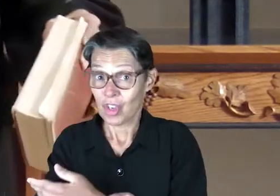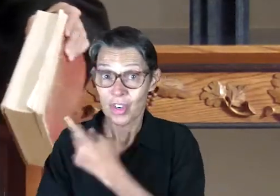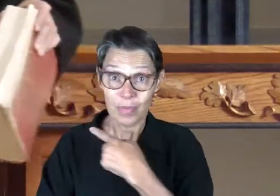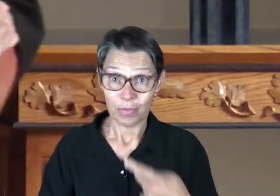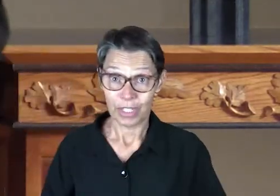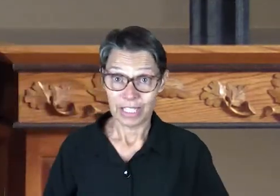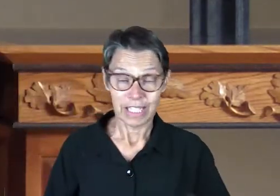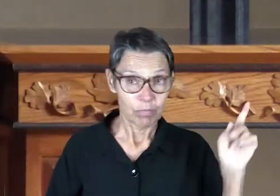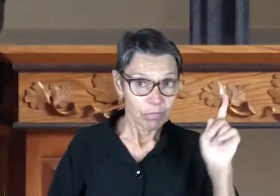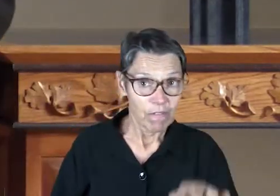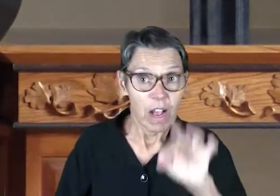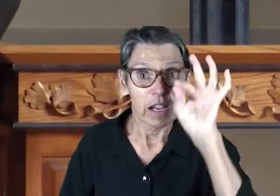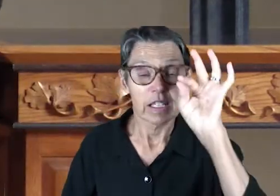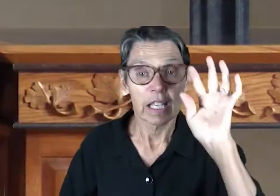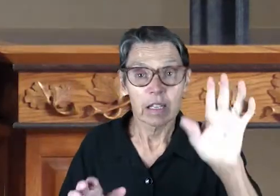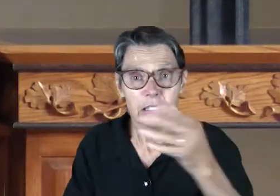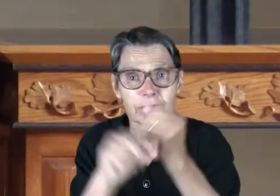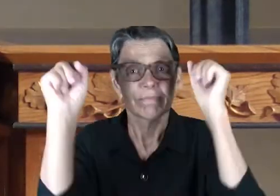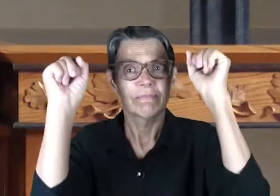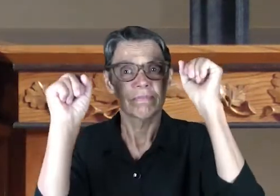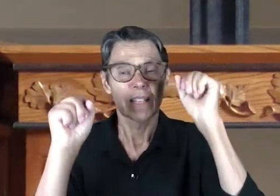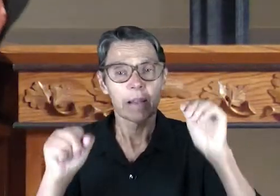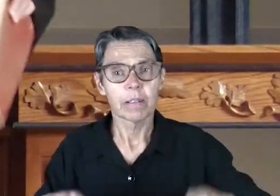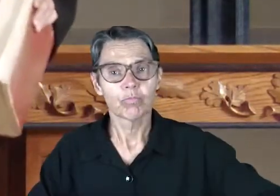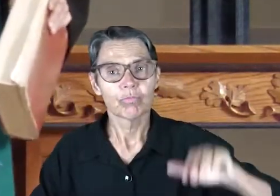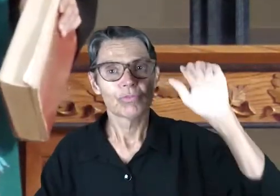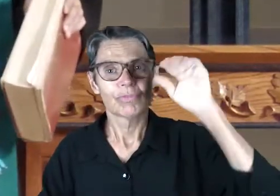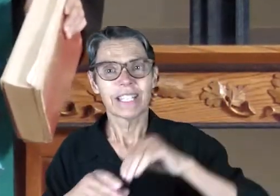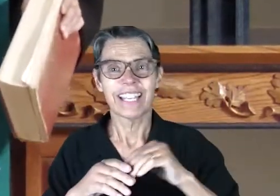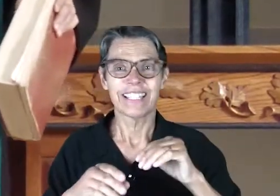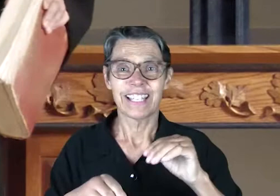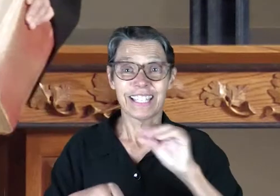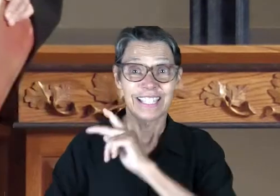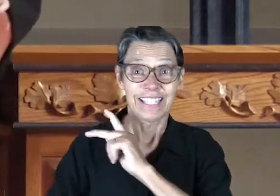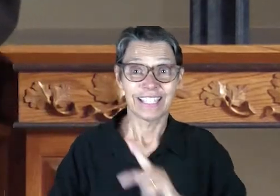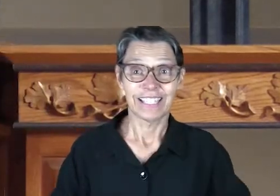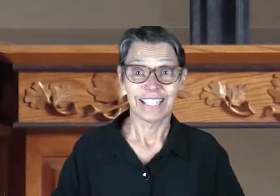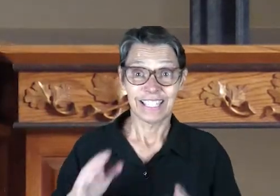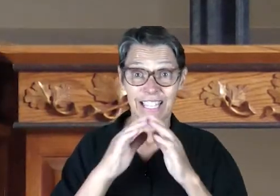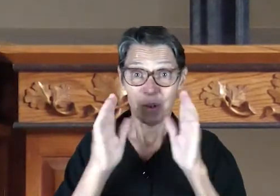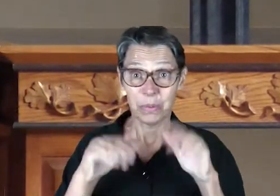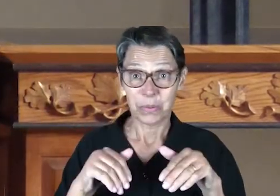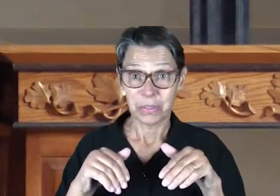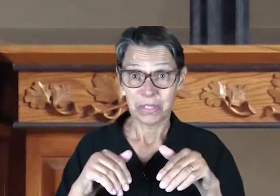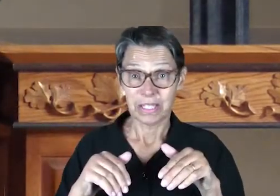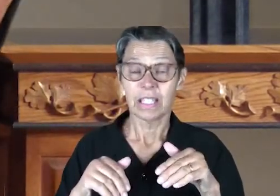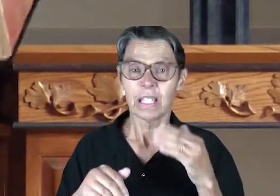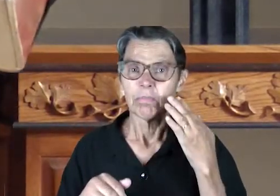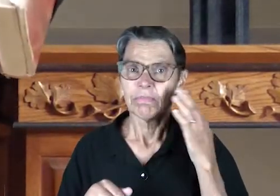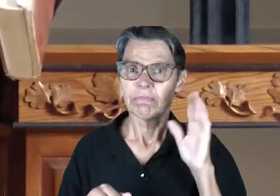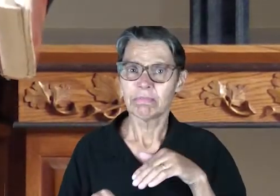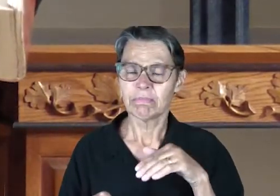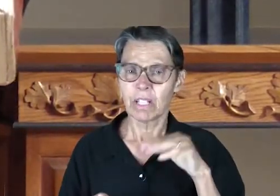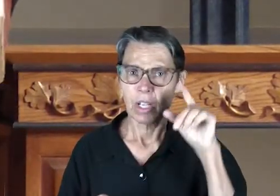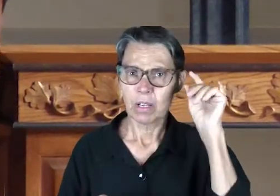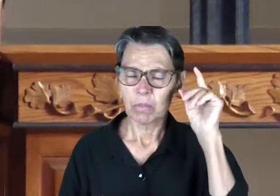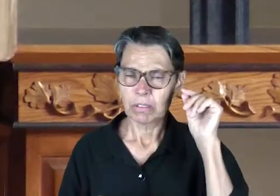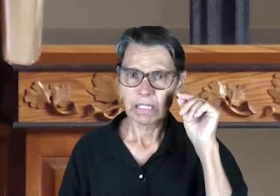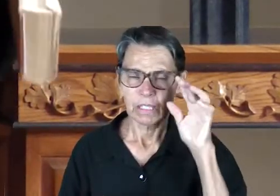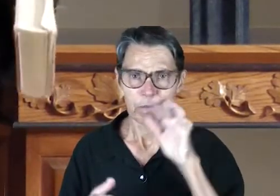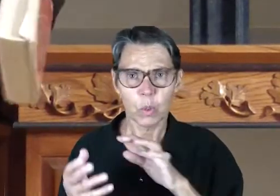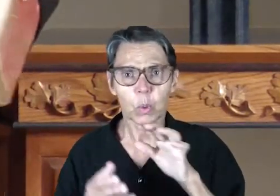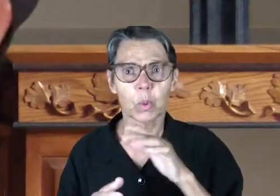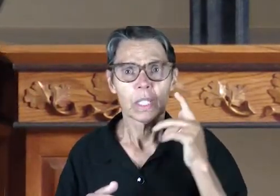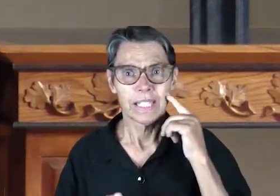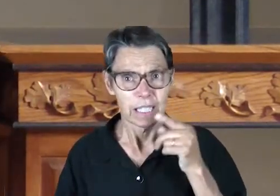and decides to save him and brings him into the palace, and he grows up in the palace. And what we know is he has this crisis of identity because